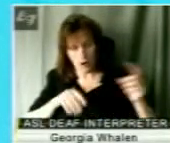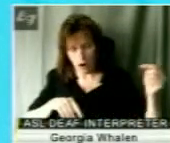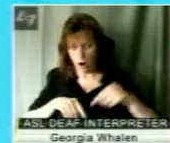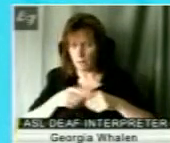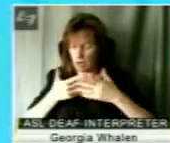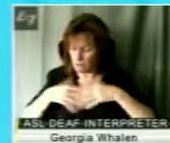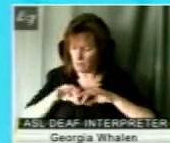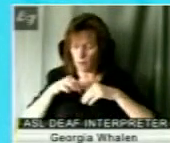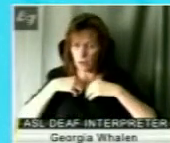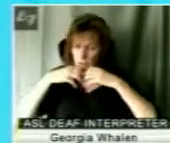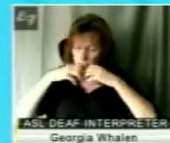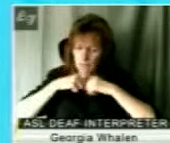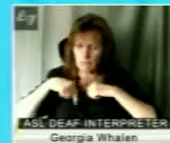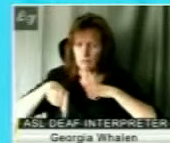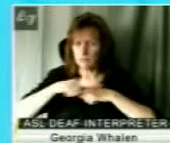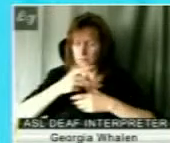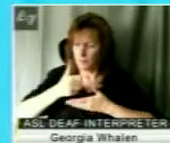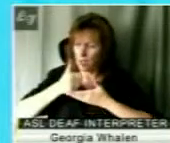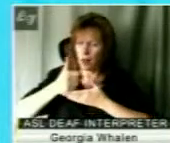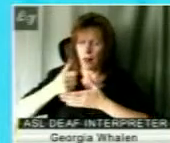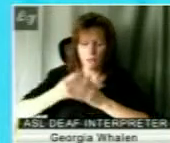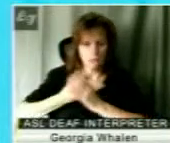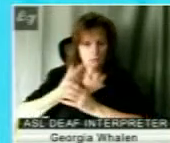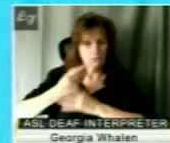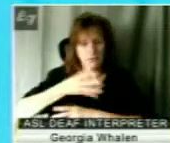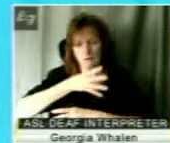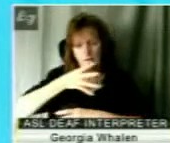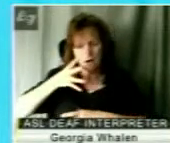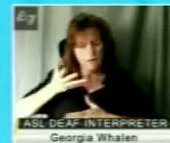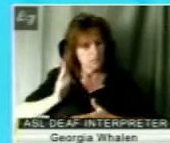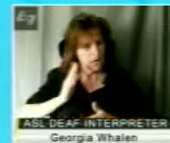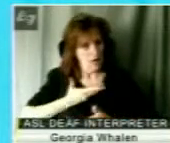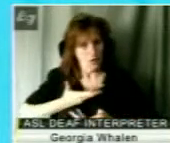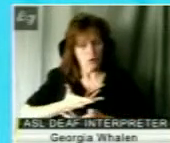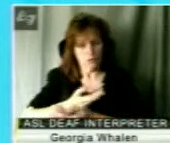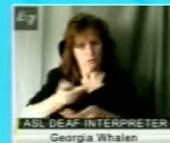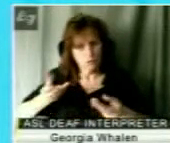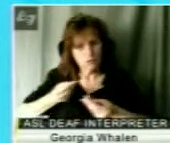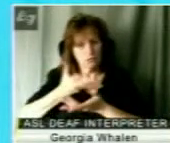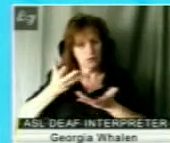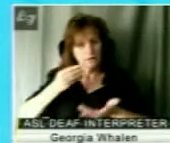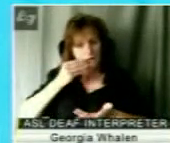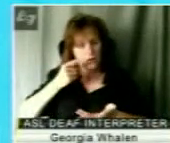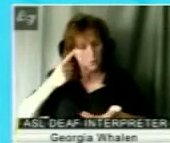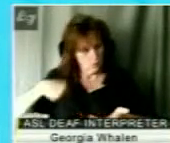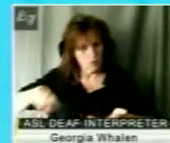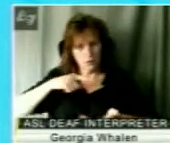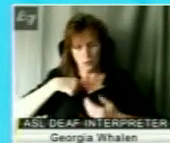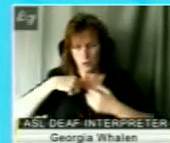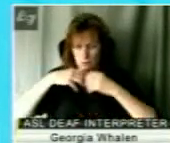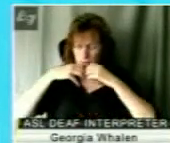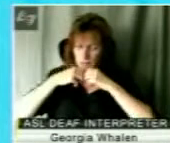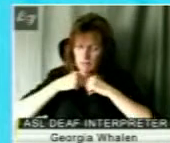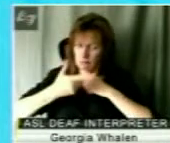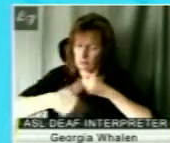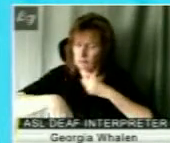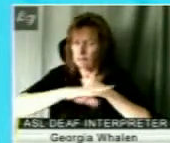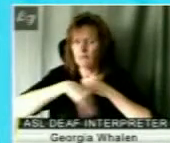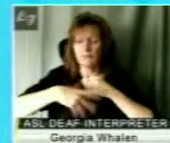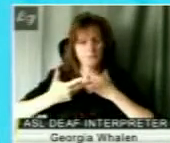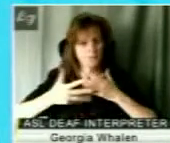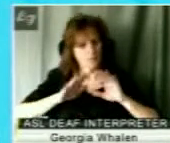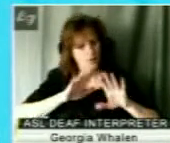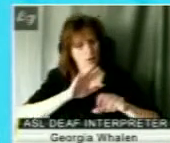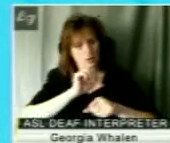workforce that supports our food supply, our ongoing food supply, and we need them, and they need us for their jobs, we know,